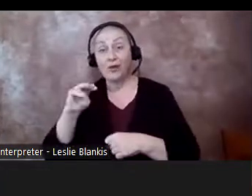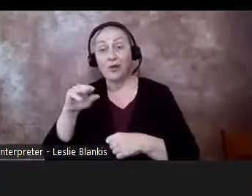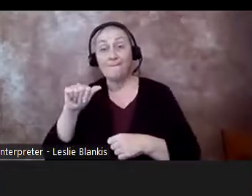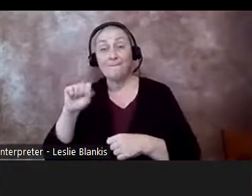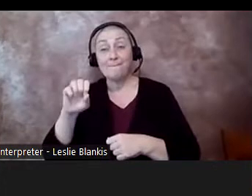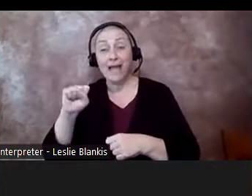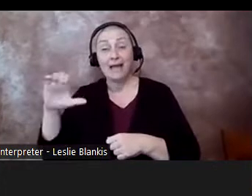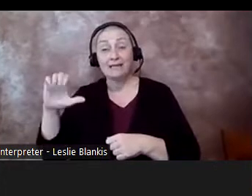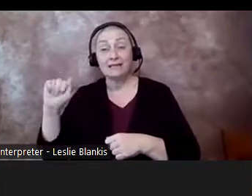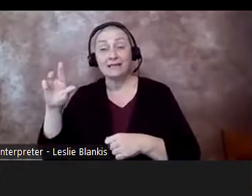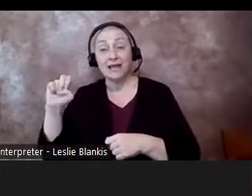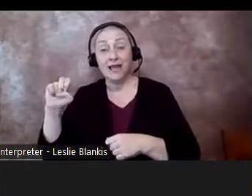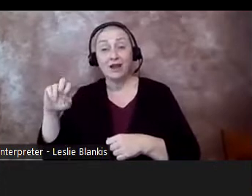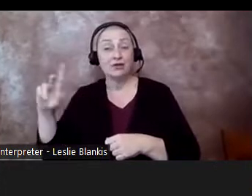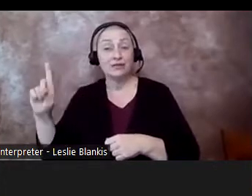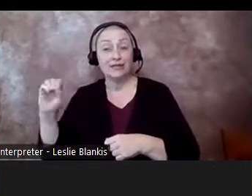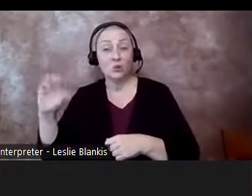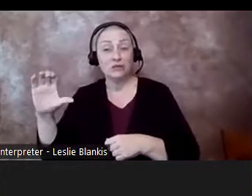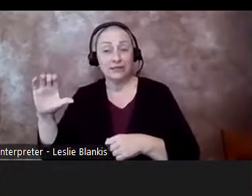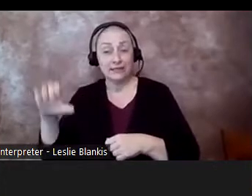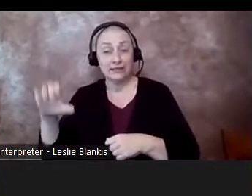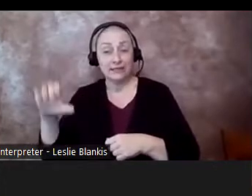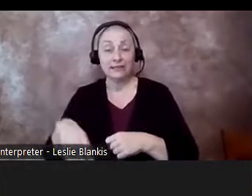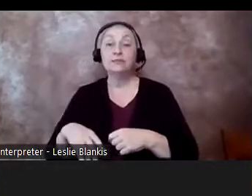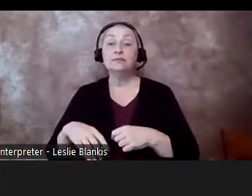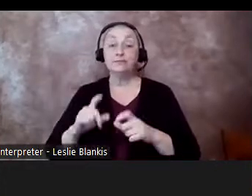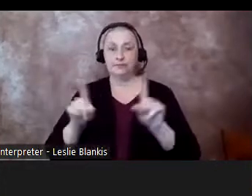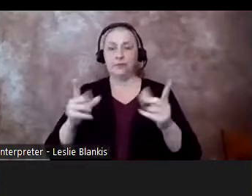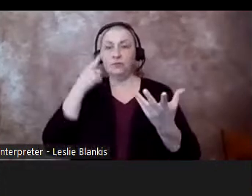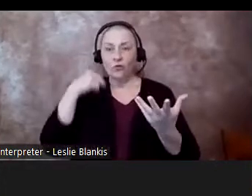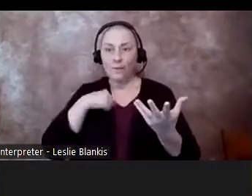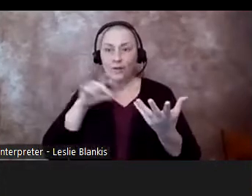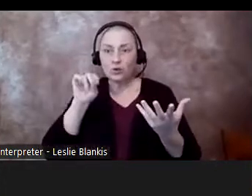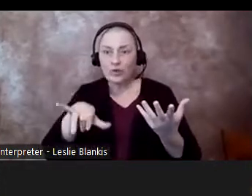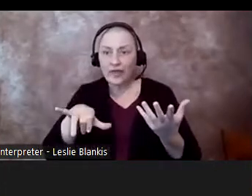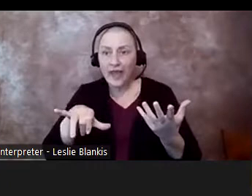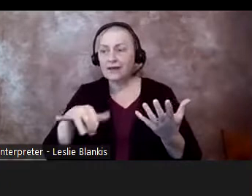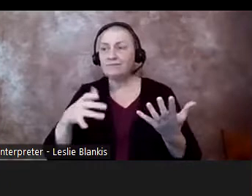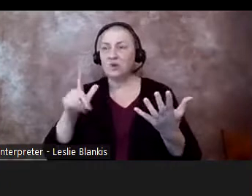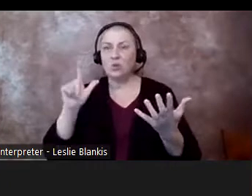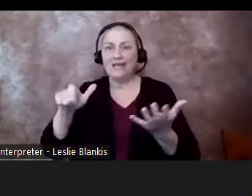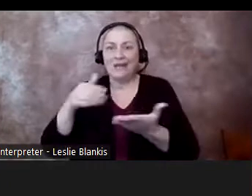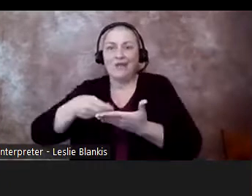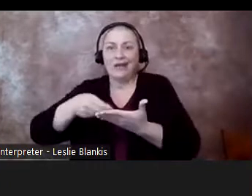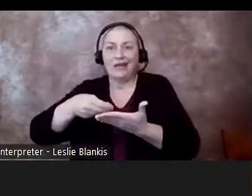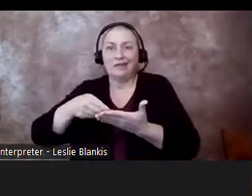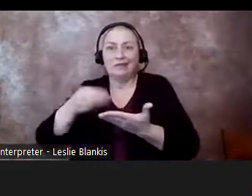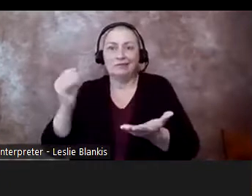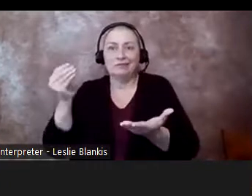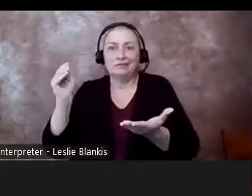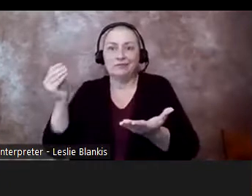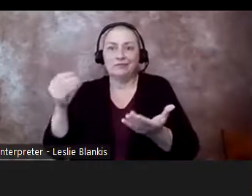care DOC, but we need to know, for me to be able to do that, there has to be some funding opportunity.